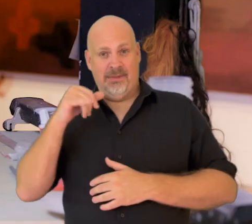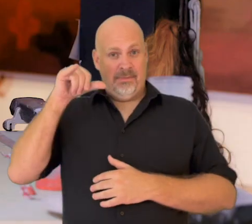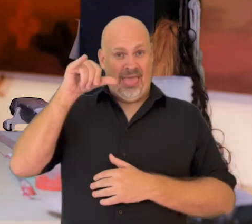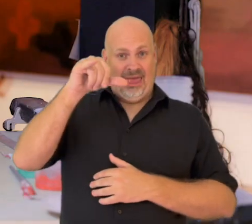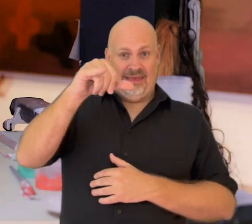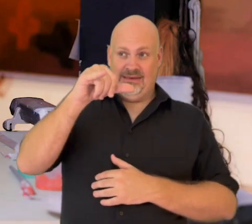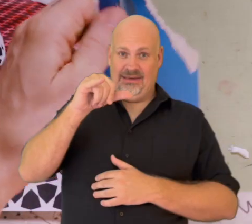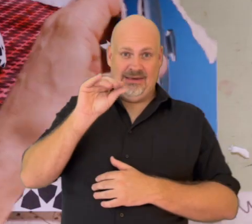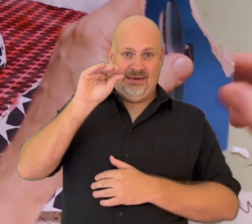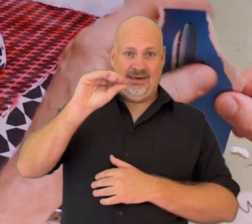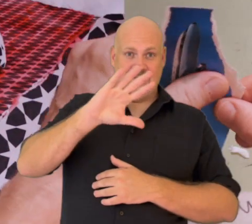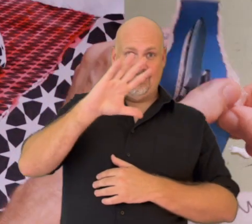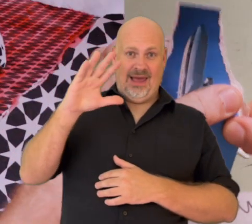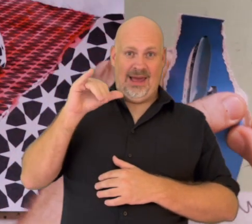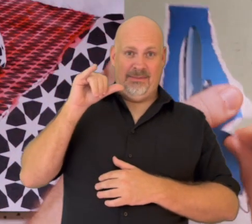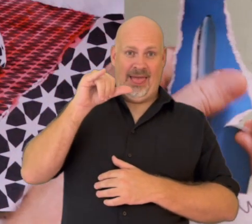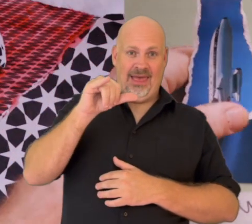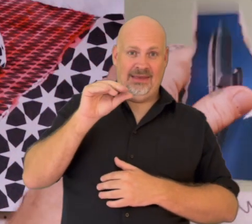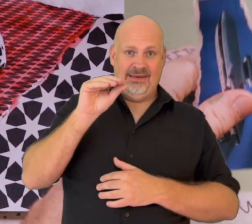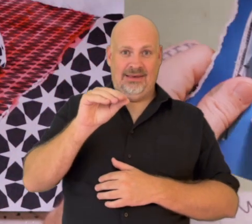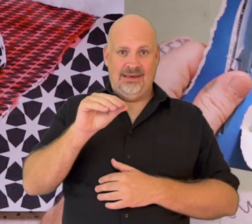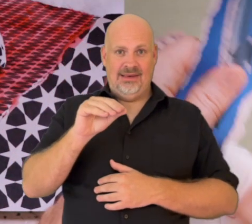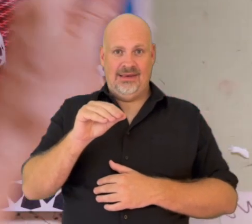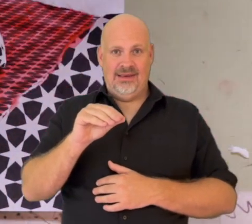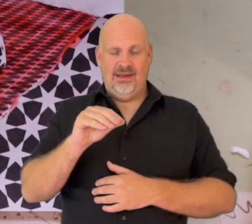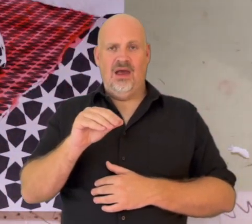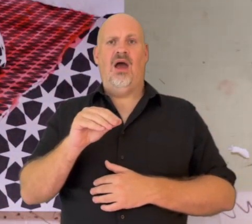sky, then it becomes much more